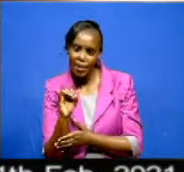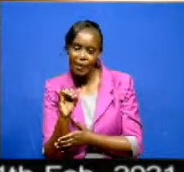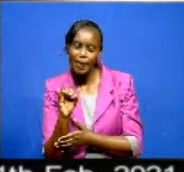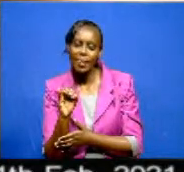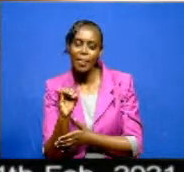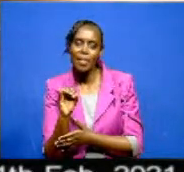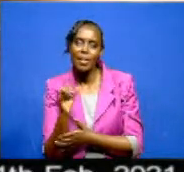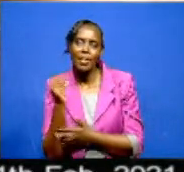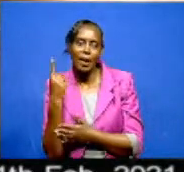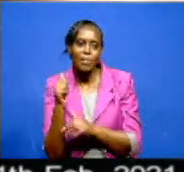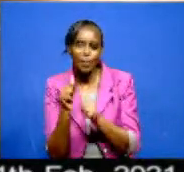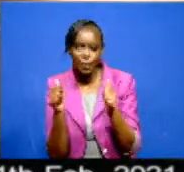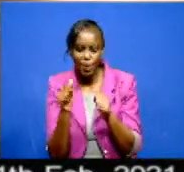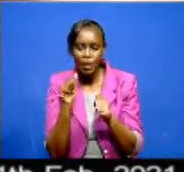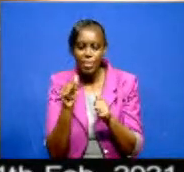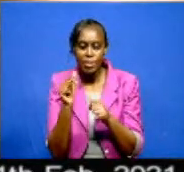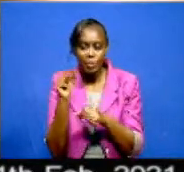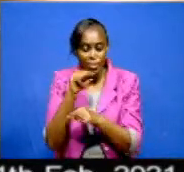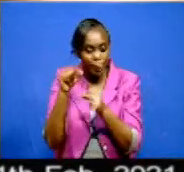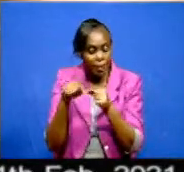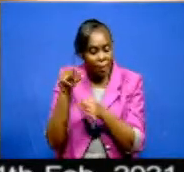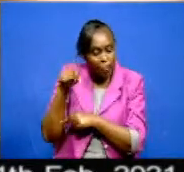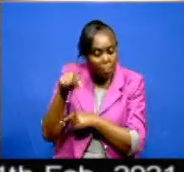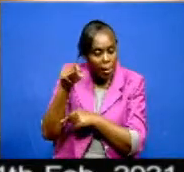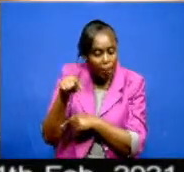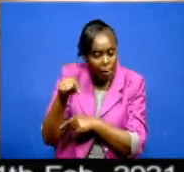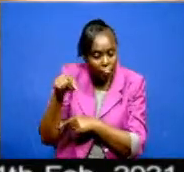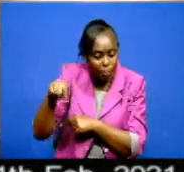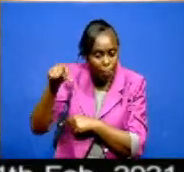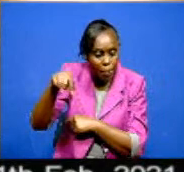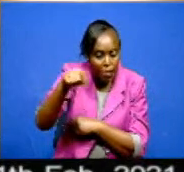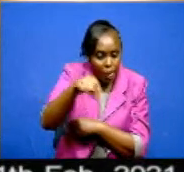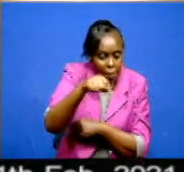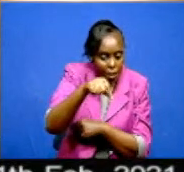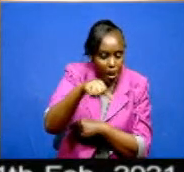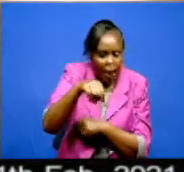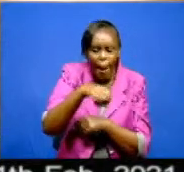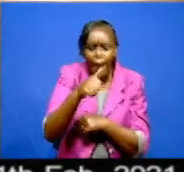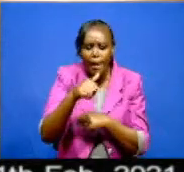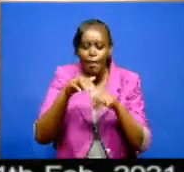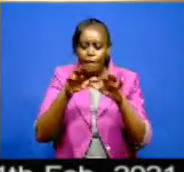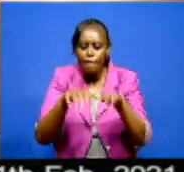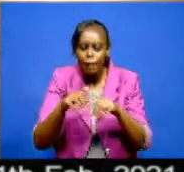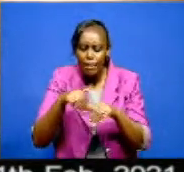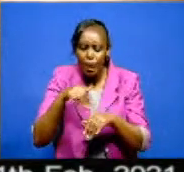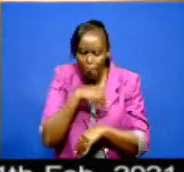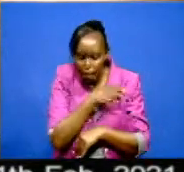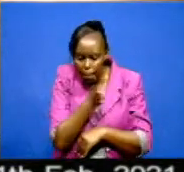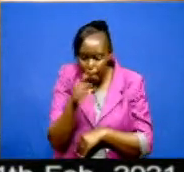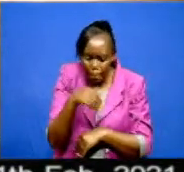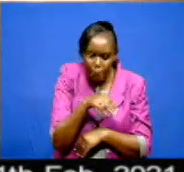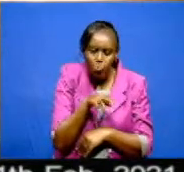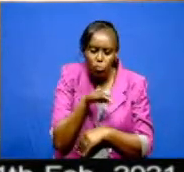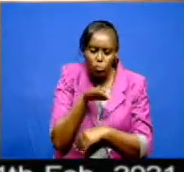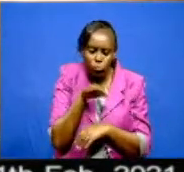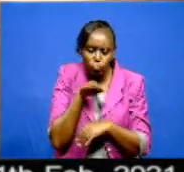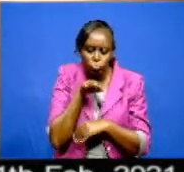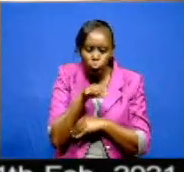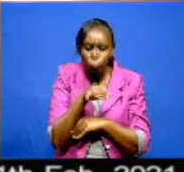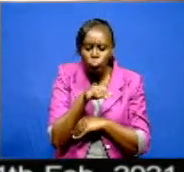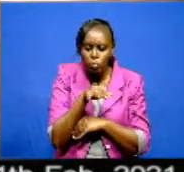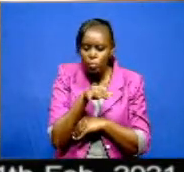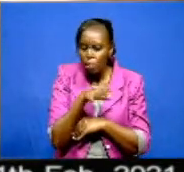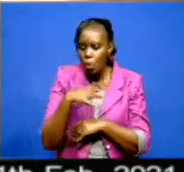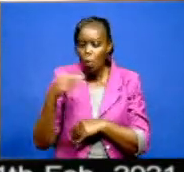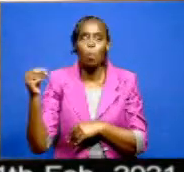will understand. And this particular plant, when planted around farms, the elephants, when they smell it, they turn away. They don't attack